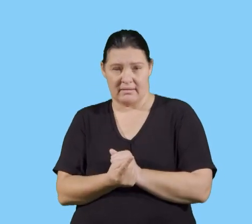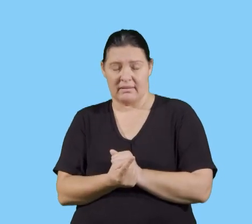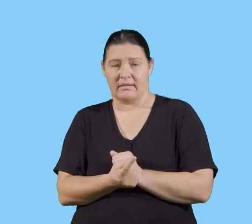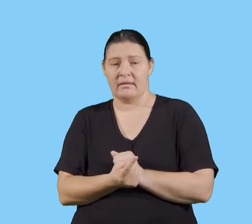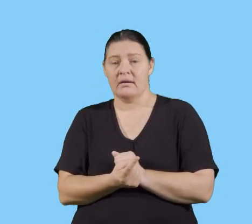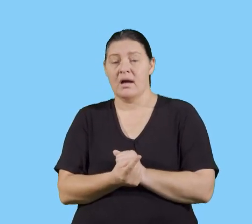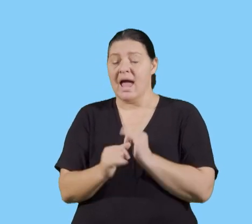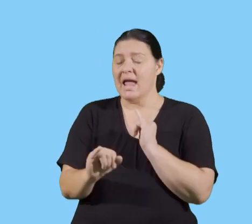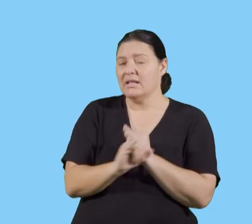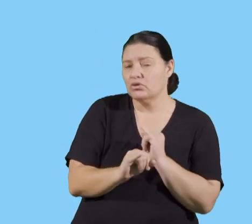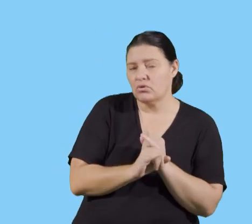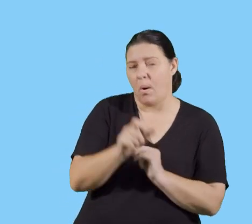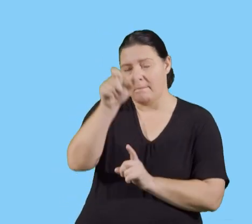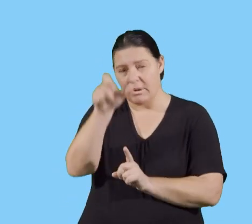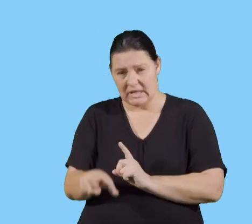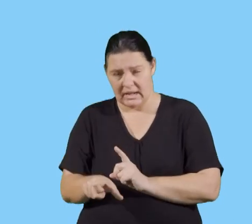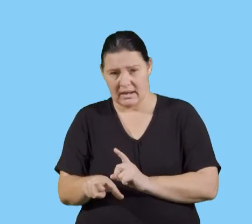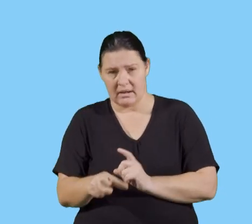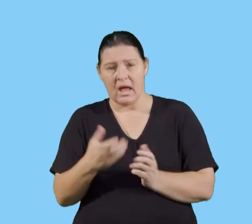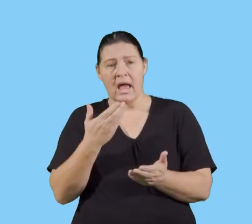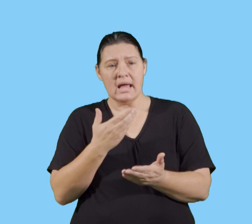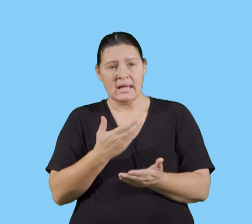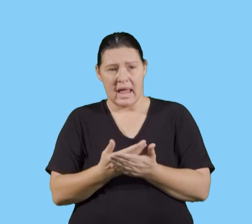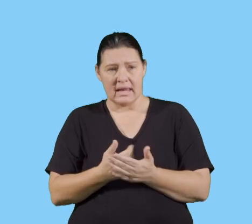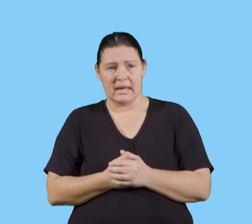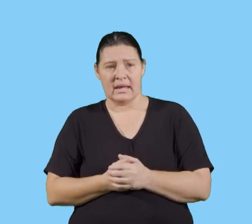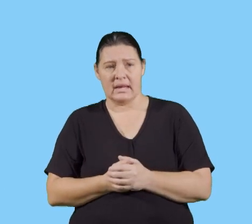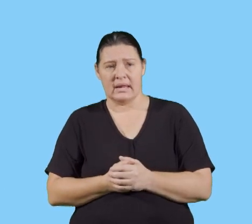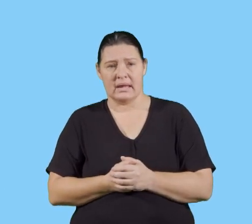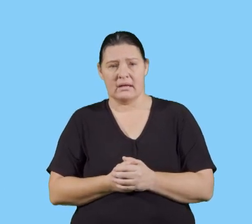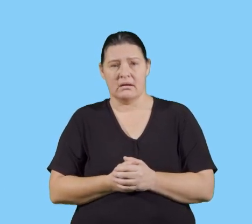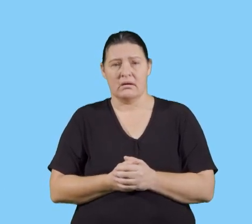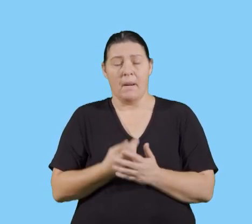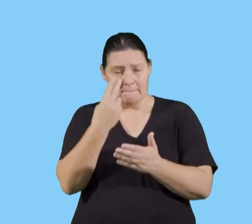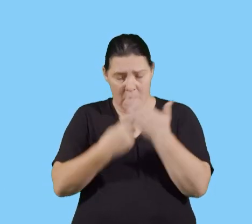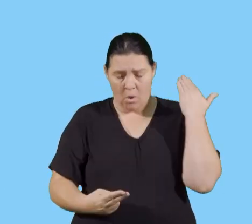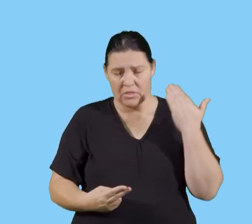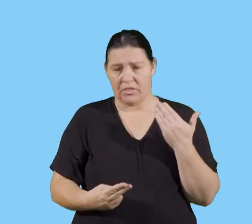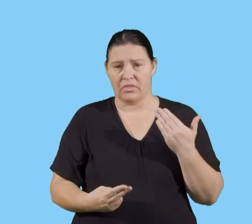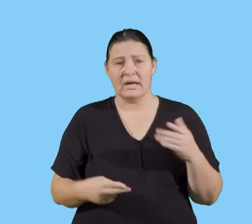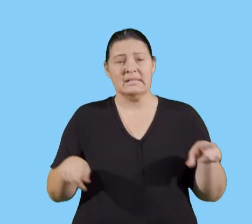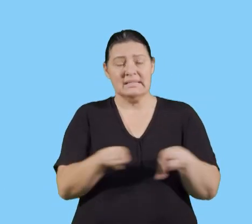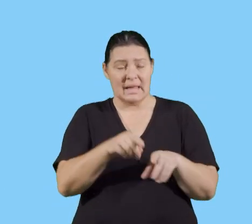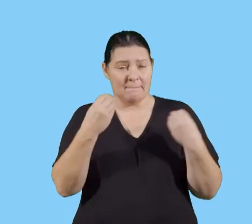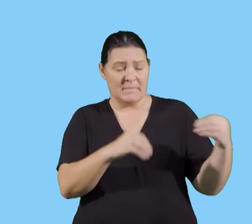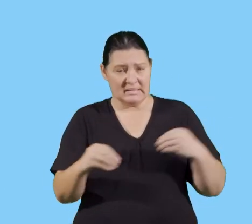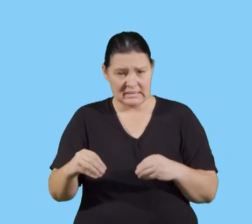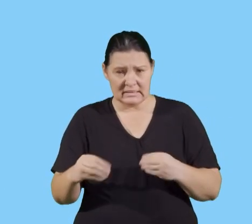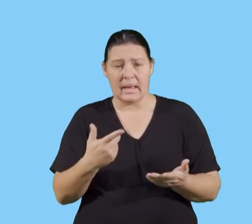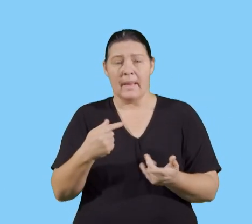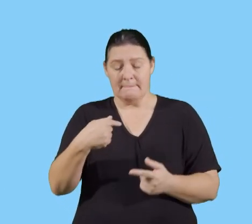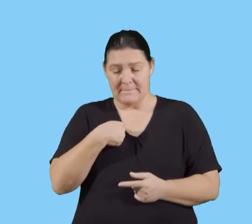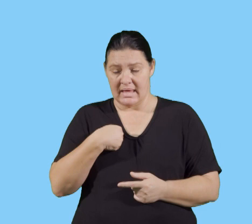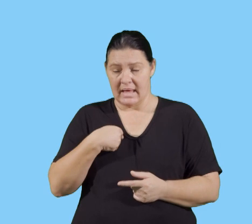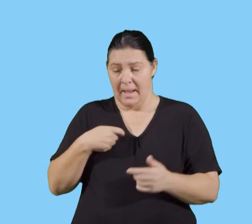an institution can be both a debtor and a creditor of the same business. In other words, we